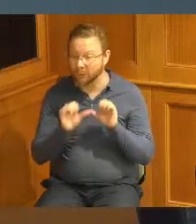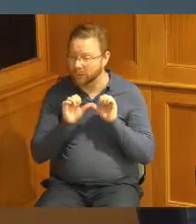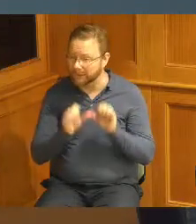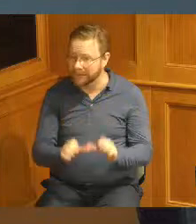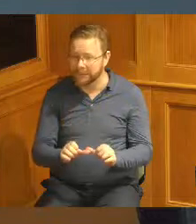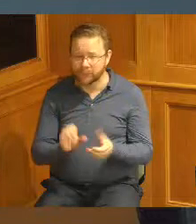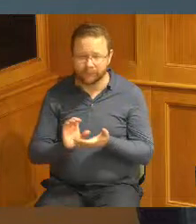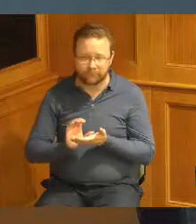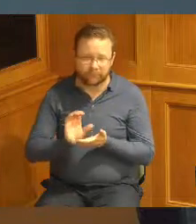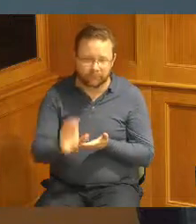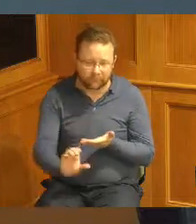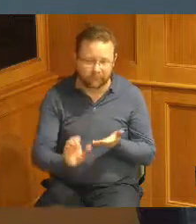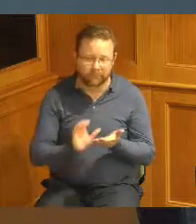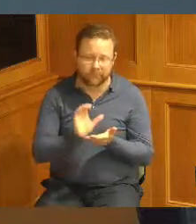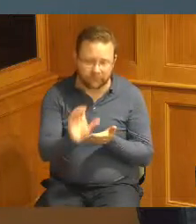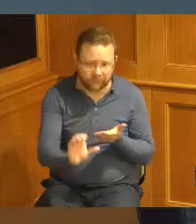fund